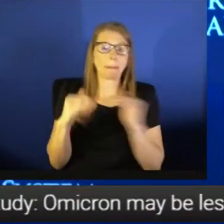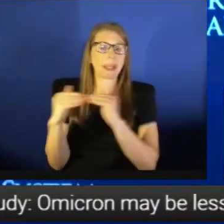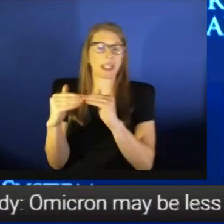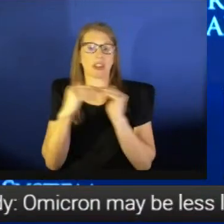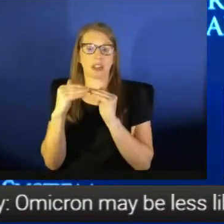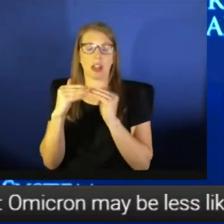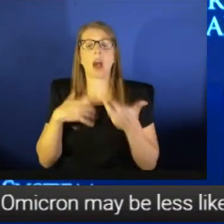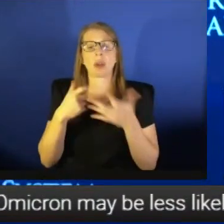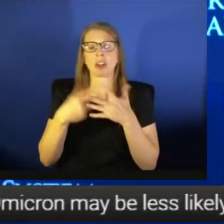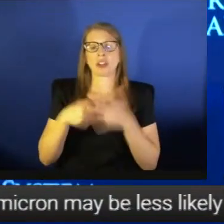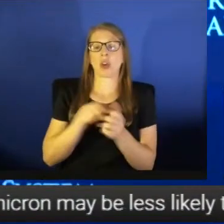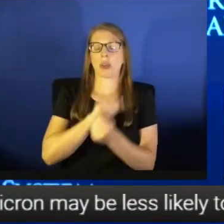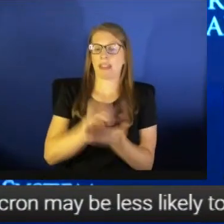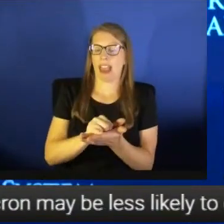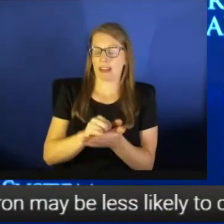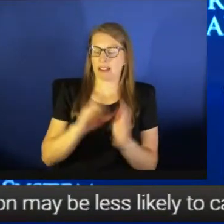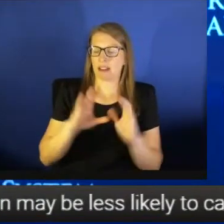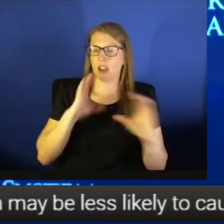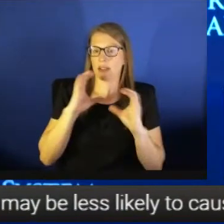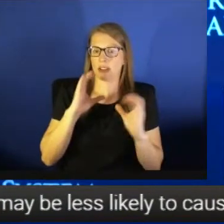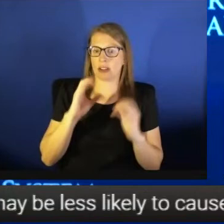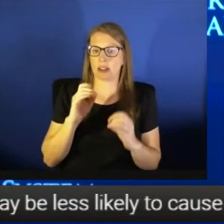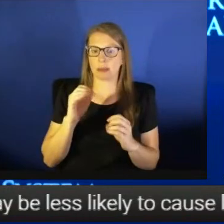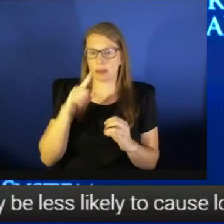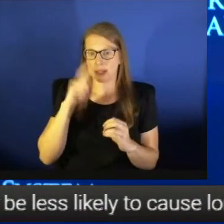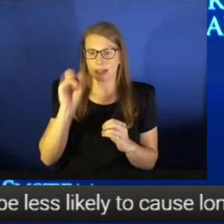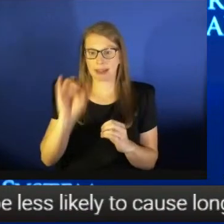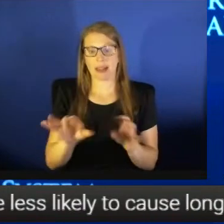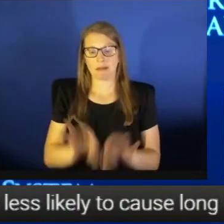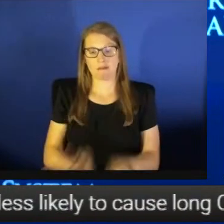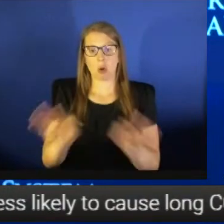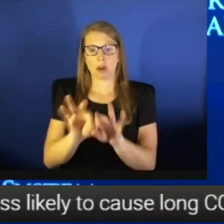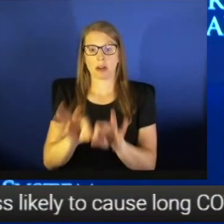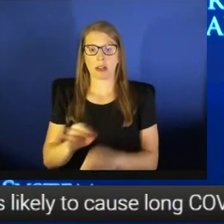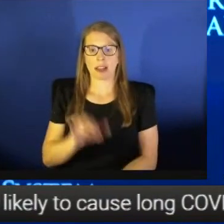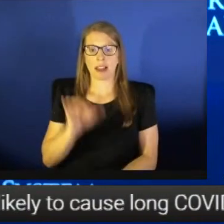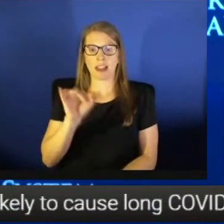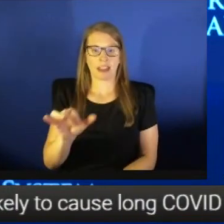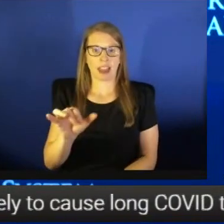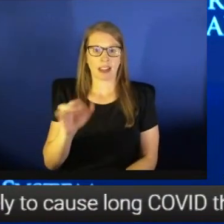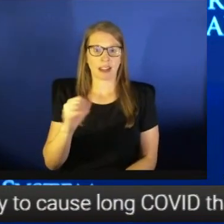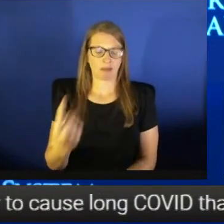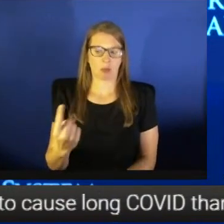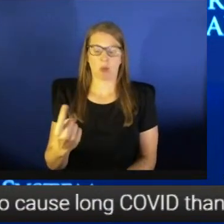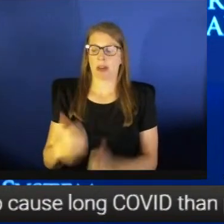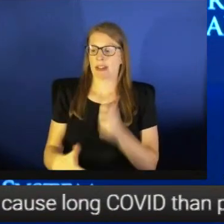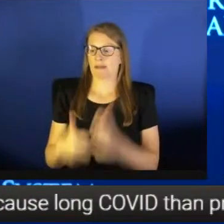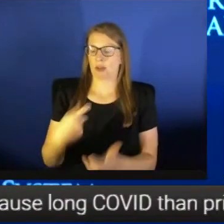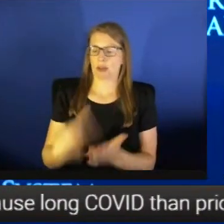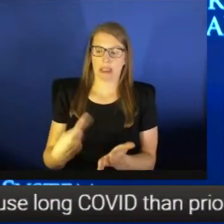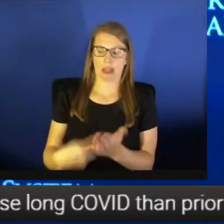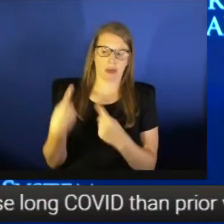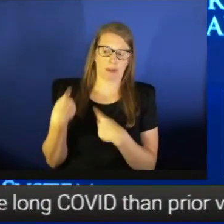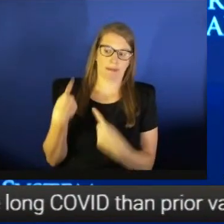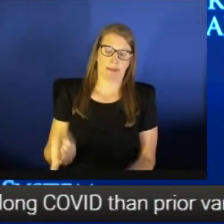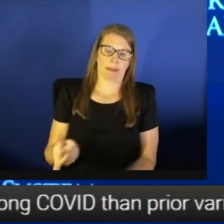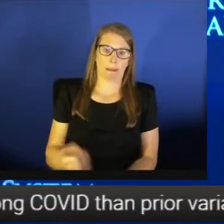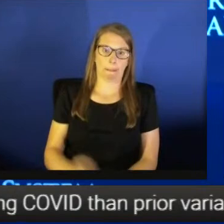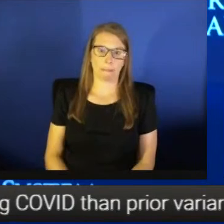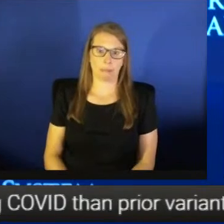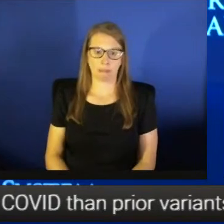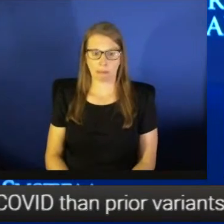that conversation because I think that is so important. And I think that has been one of the difficult discussions and kind